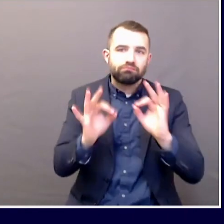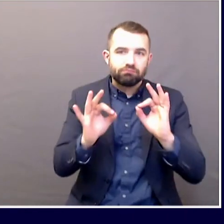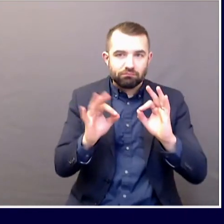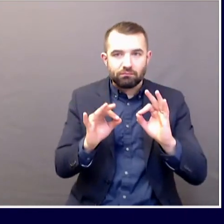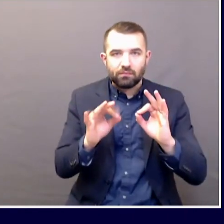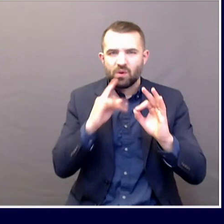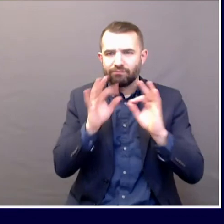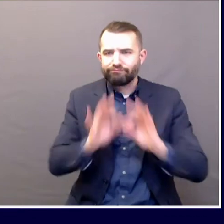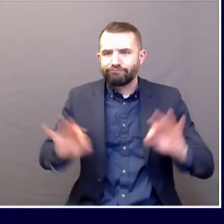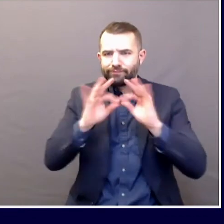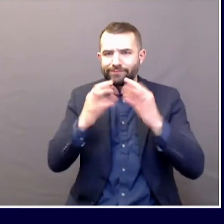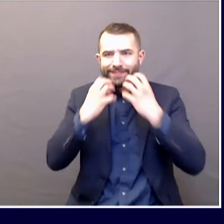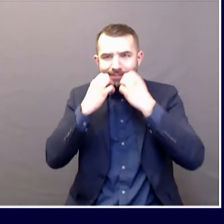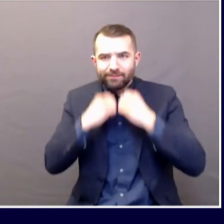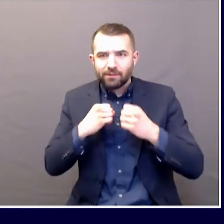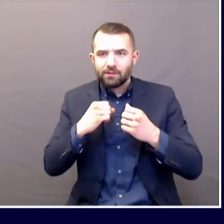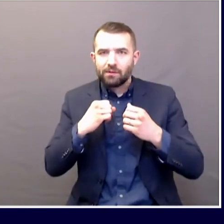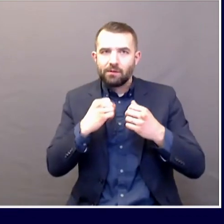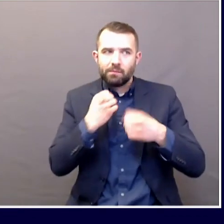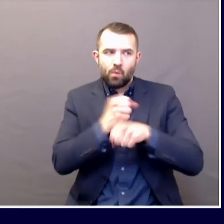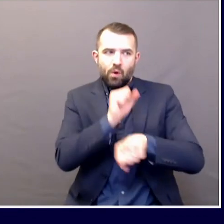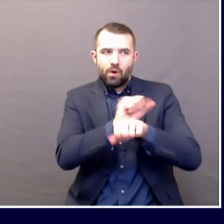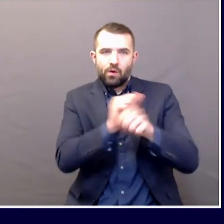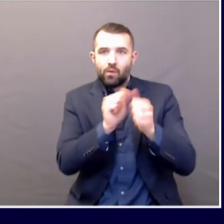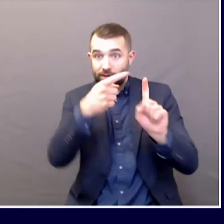at Walgreens.